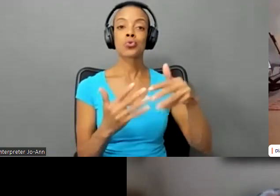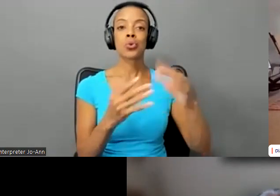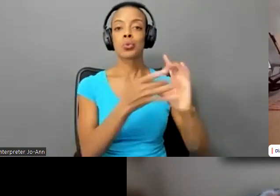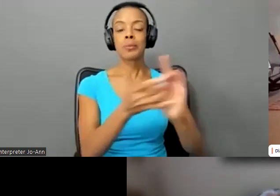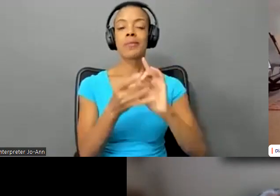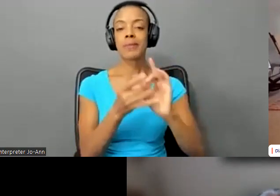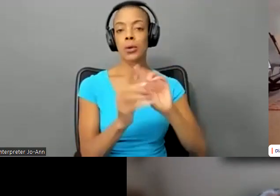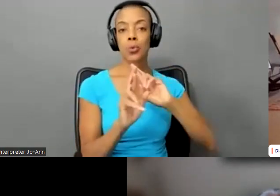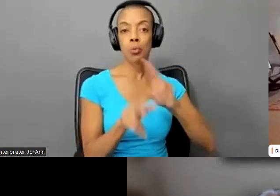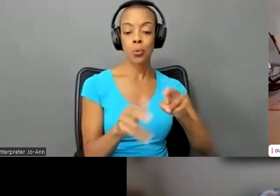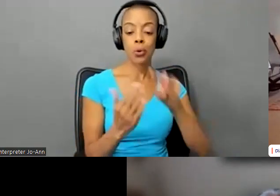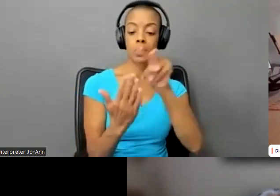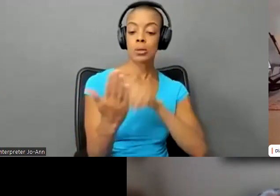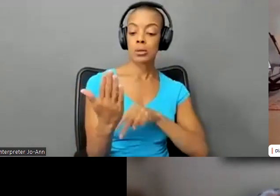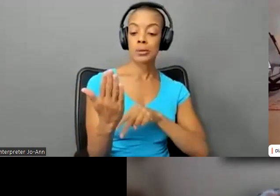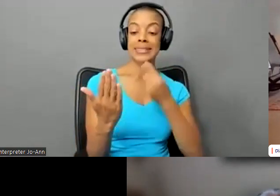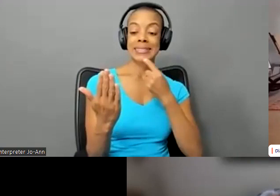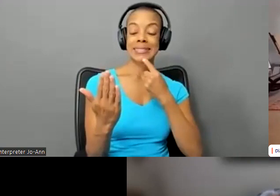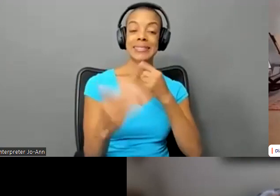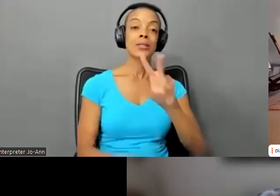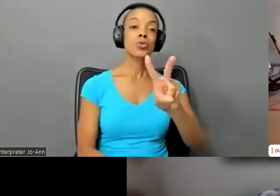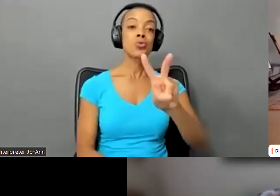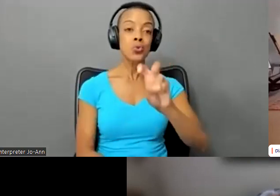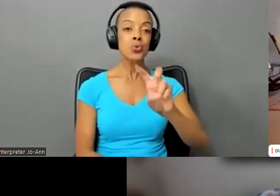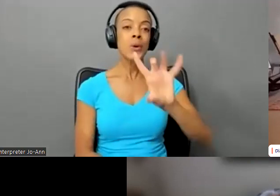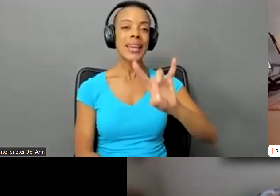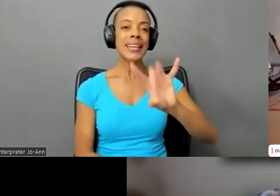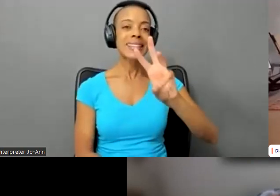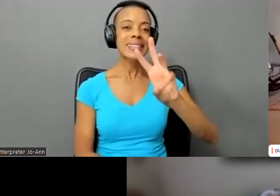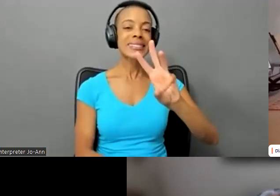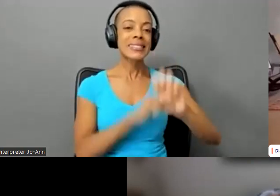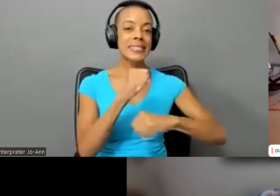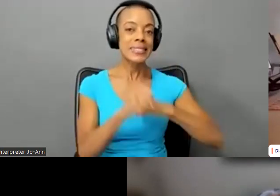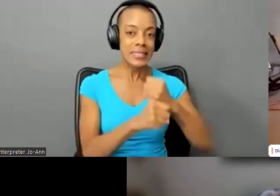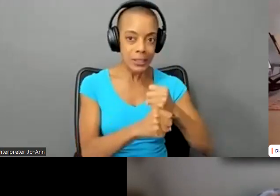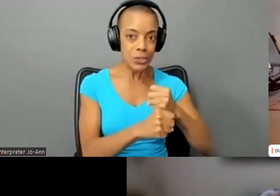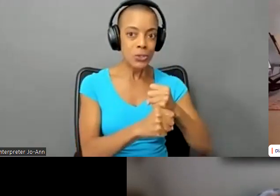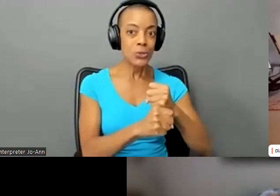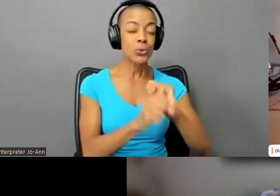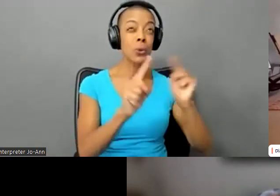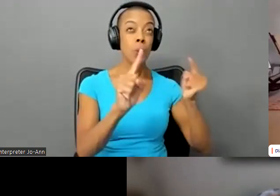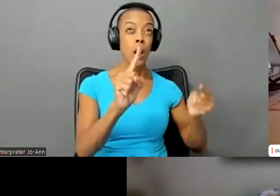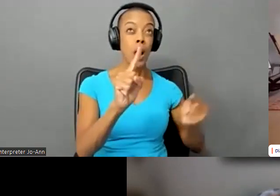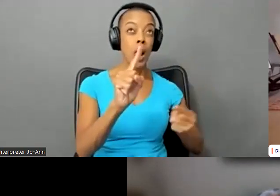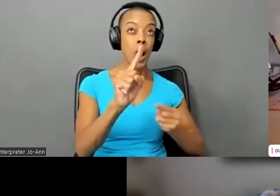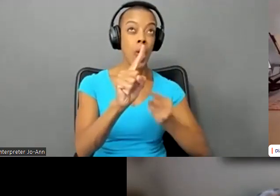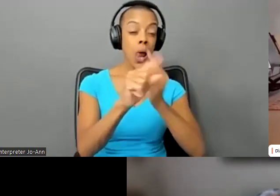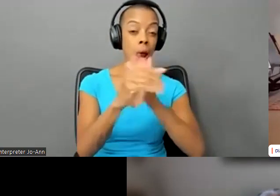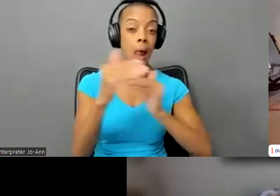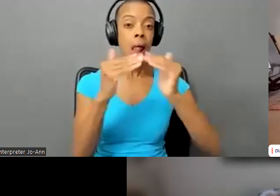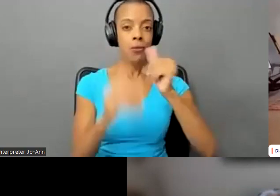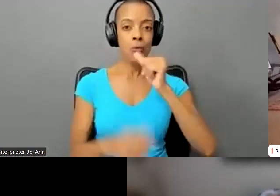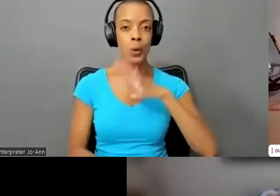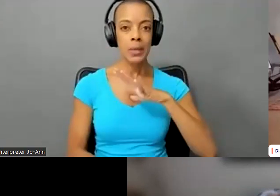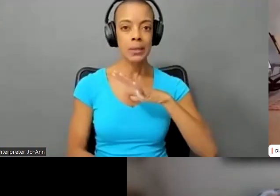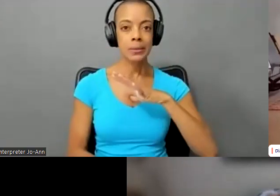about it taking us 286 years in the world to achieve equality for women. And again,